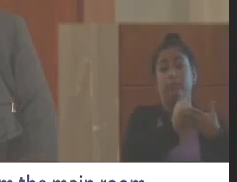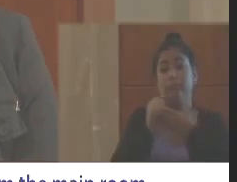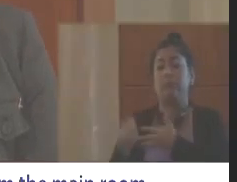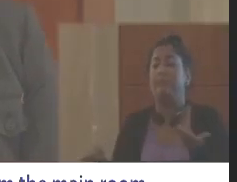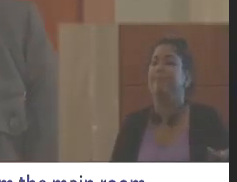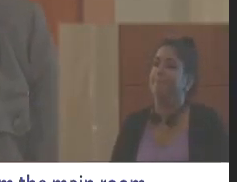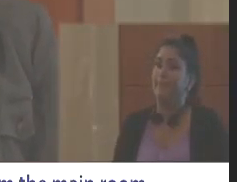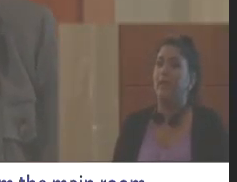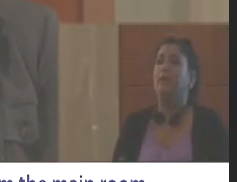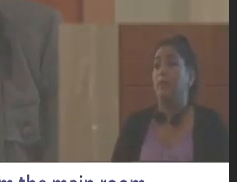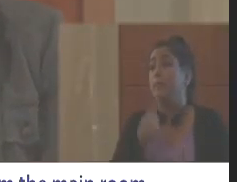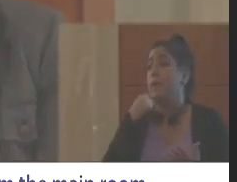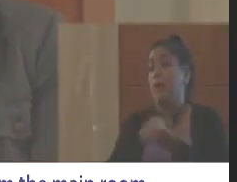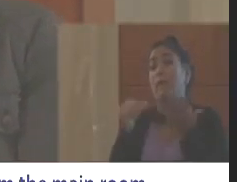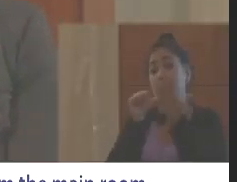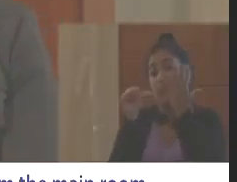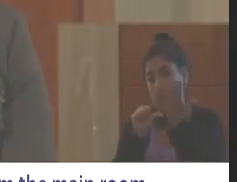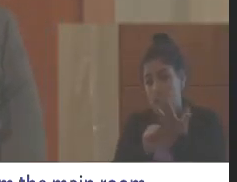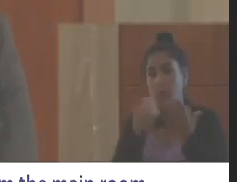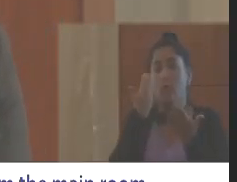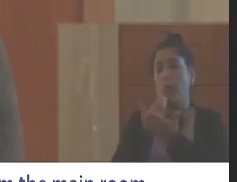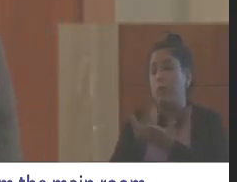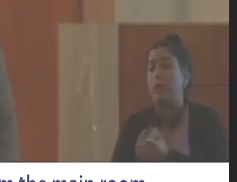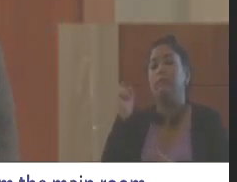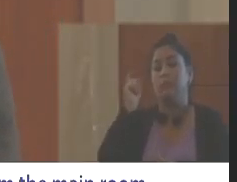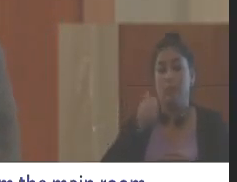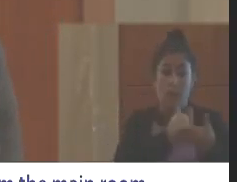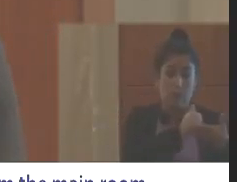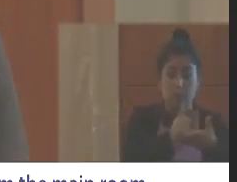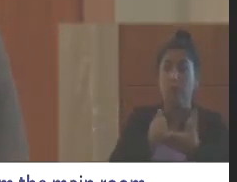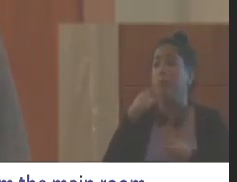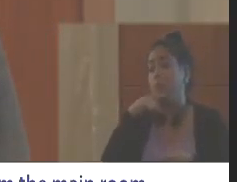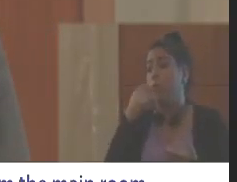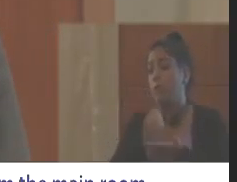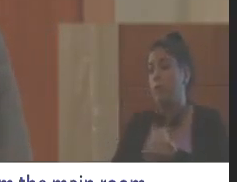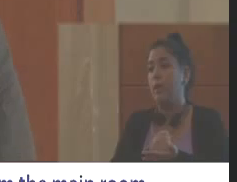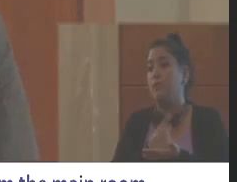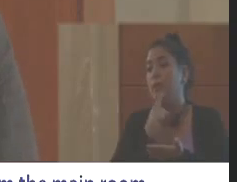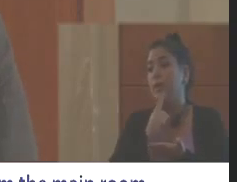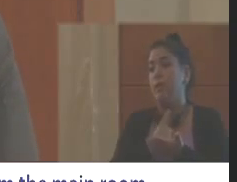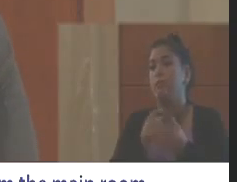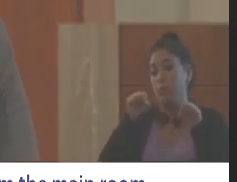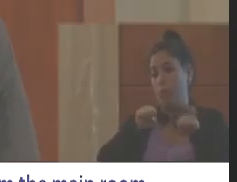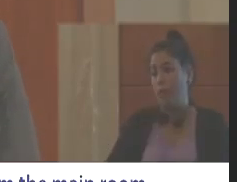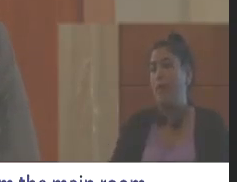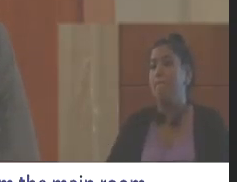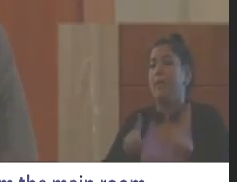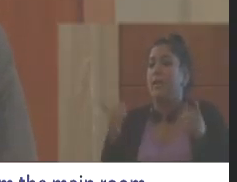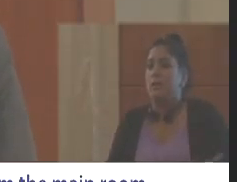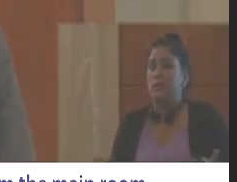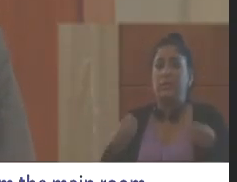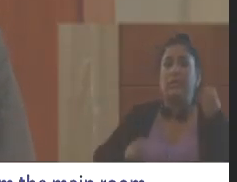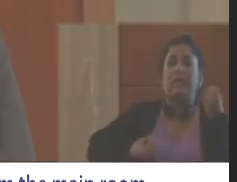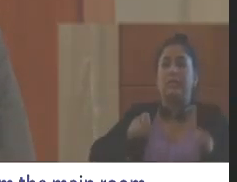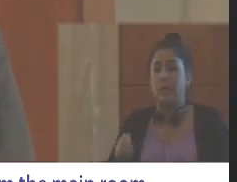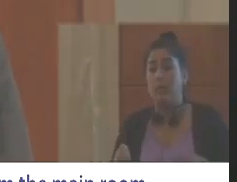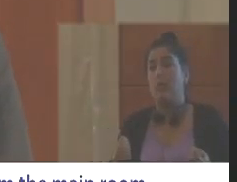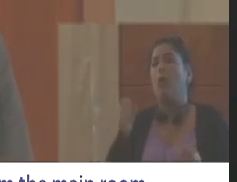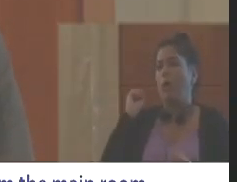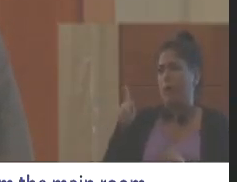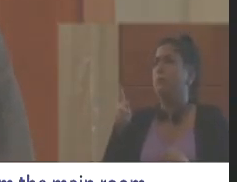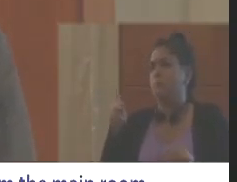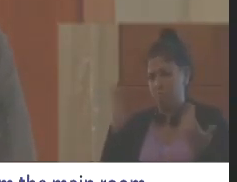budget, had resources to attend to the emergency, but then we have the query, which is